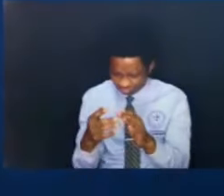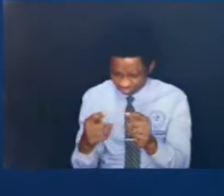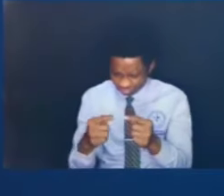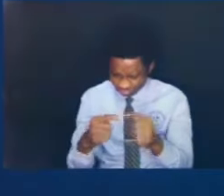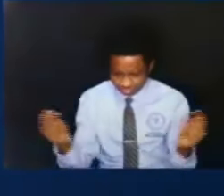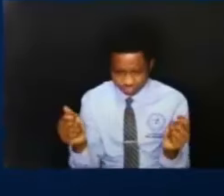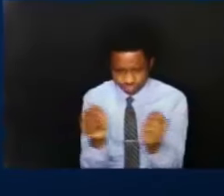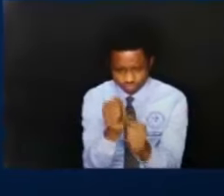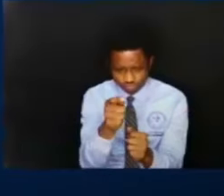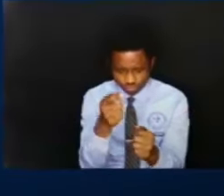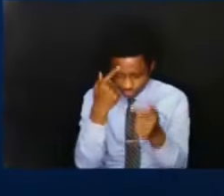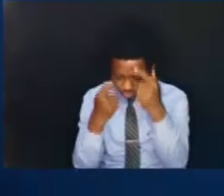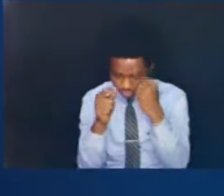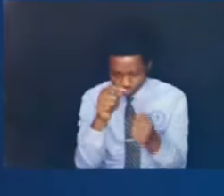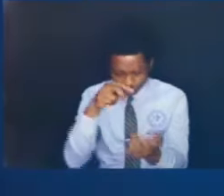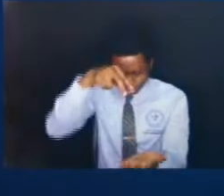Or